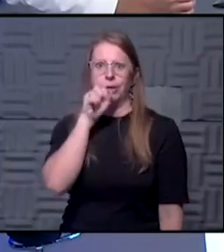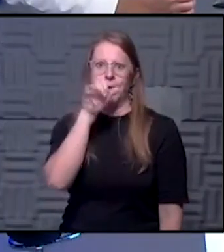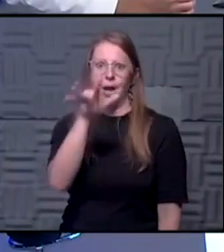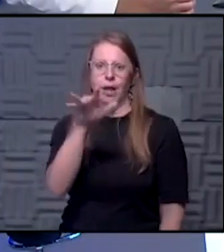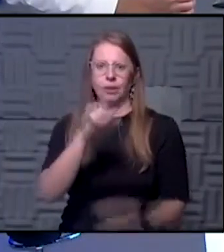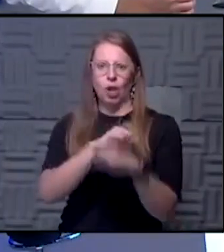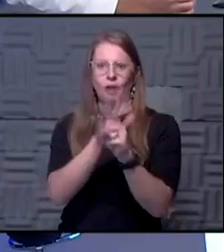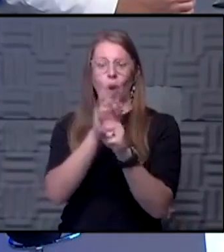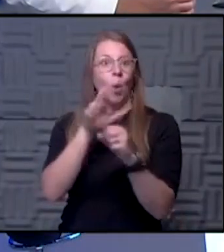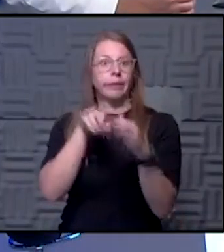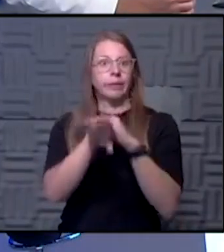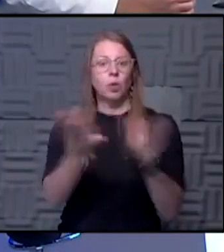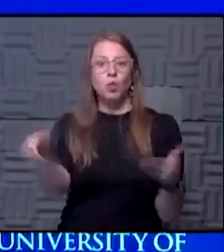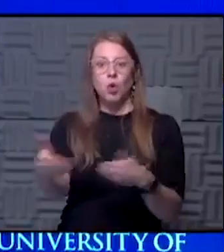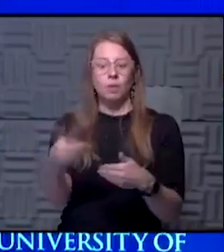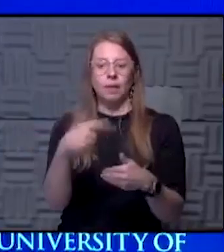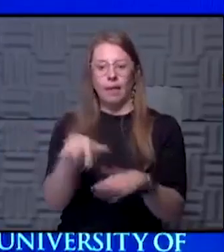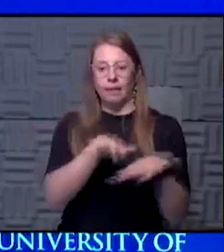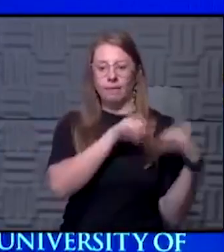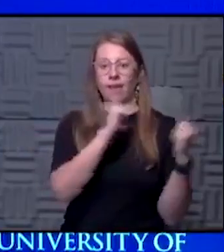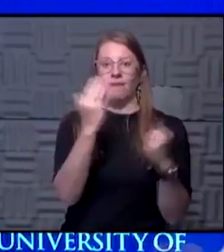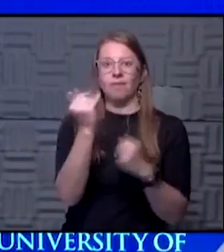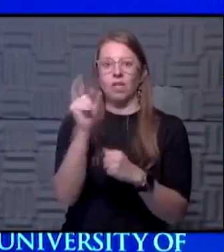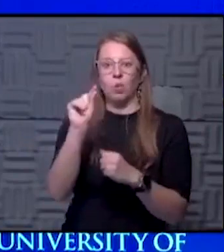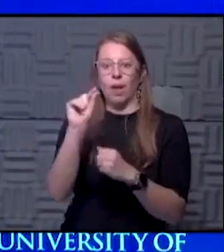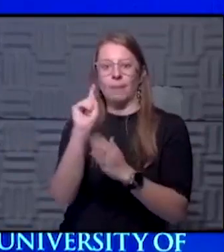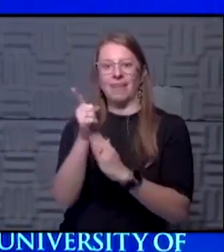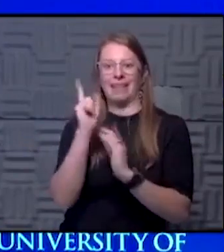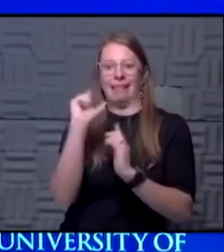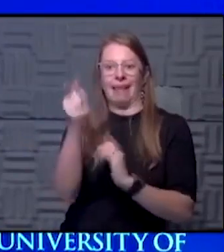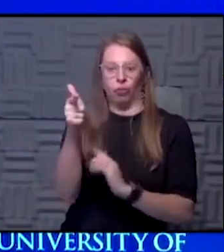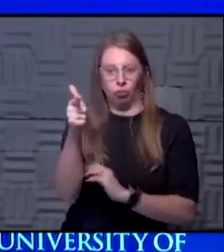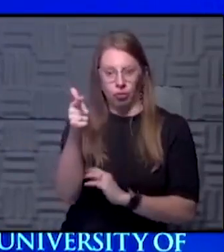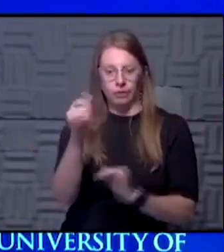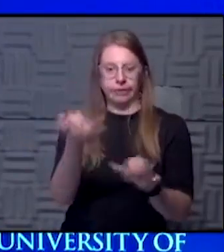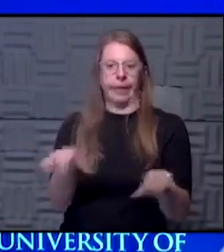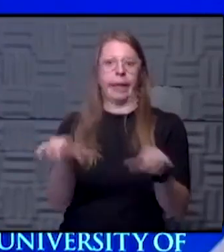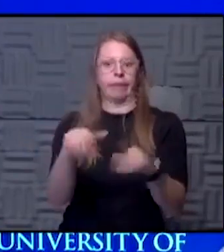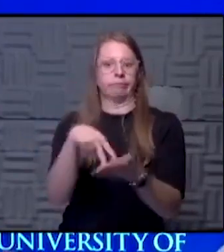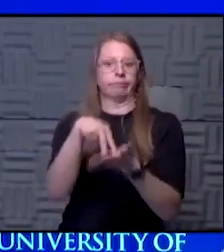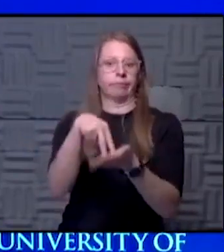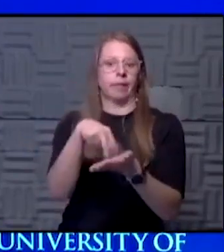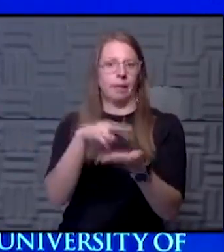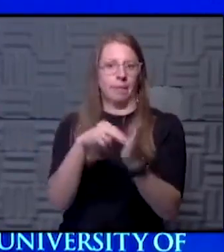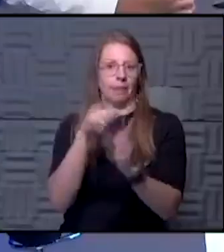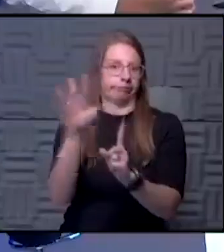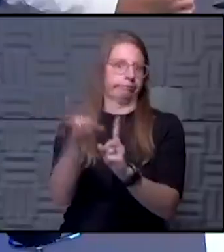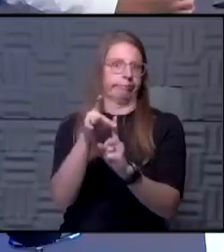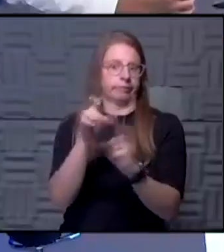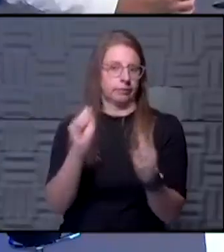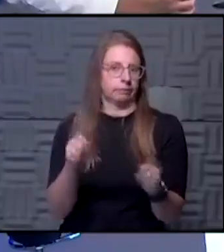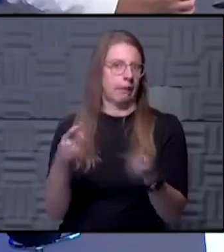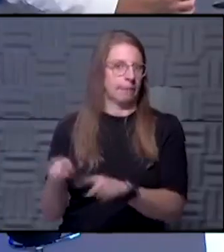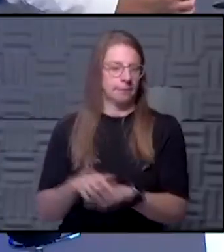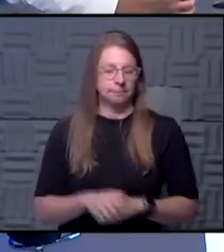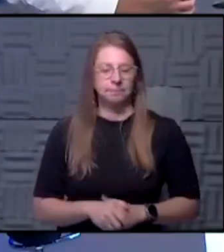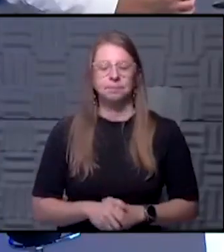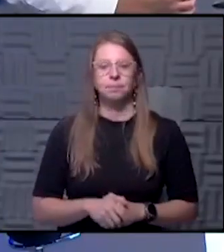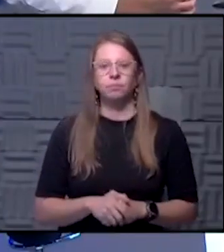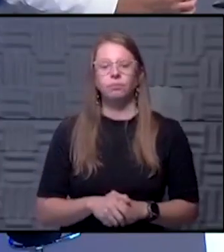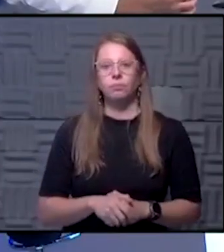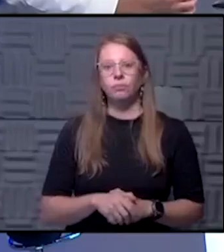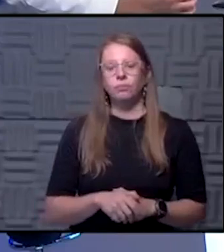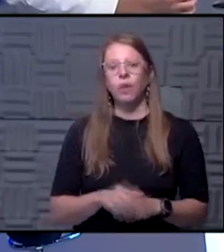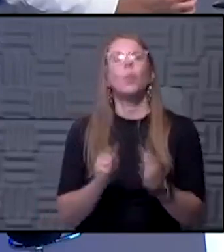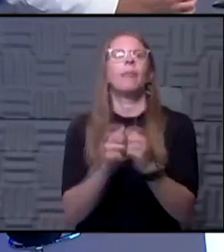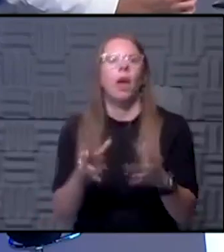even if you go into the room, even after they're gone 15 or 20 minutes later, and you stay there for a while, you're more likely to pick it up. Yeah, it's certainly different than...